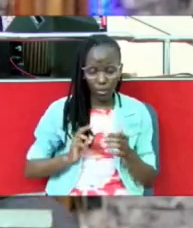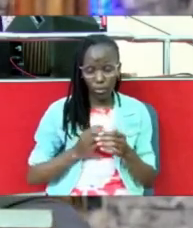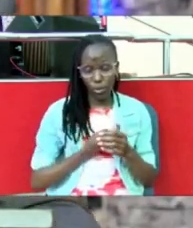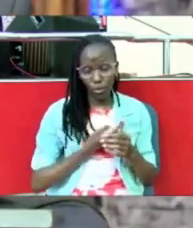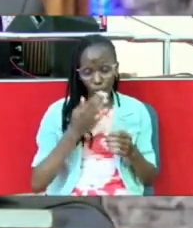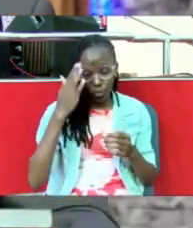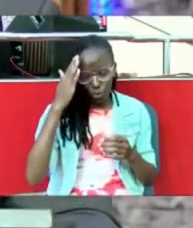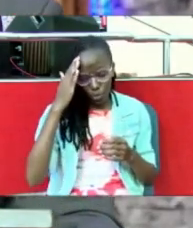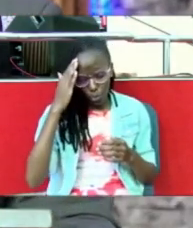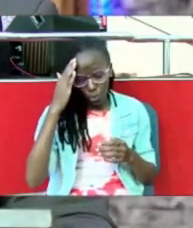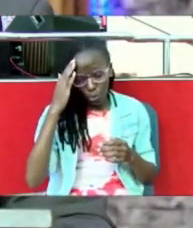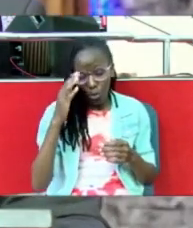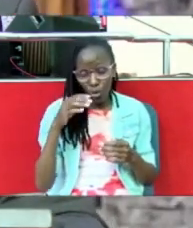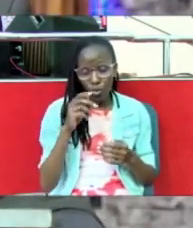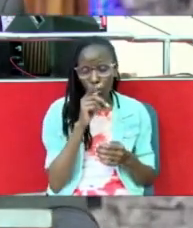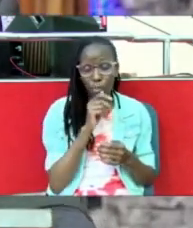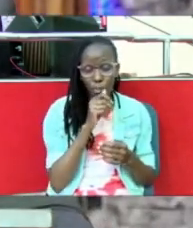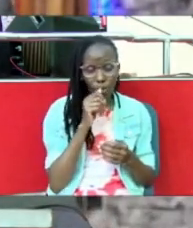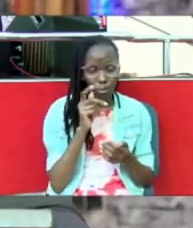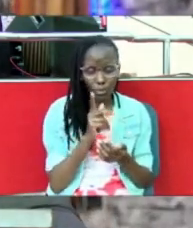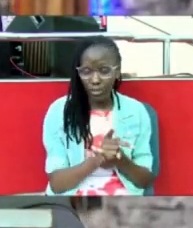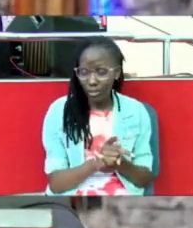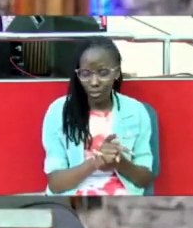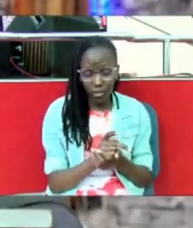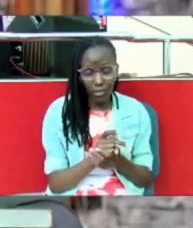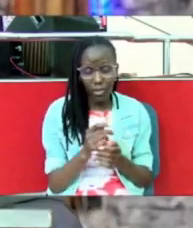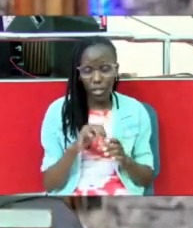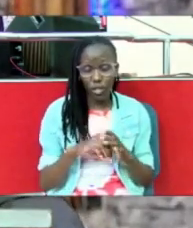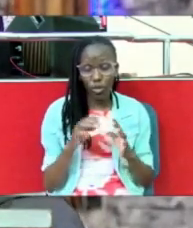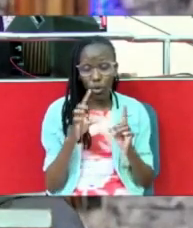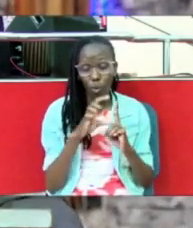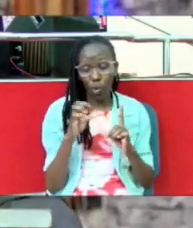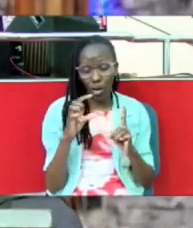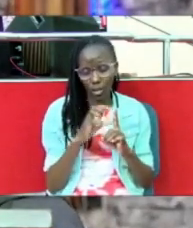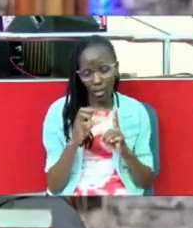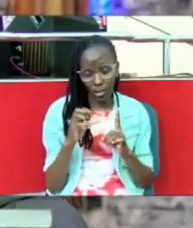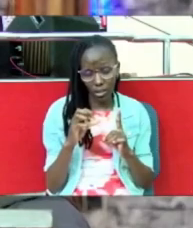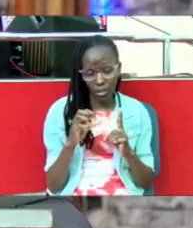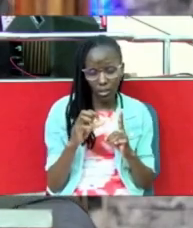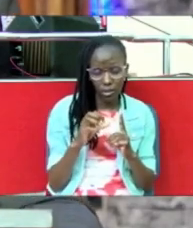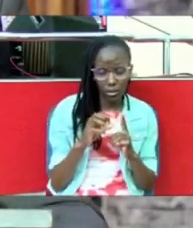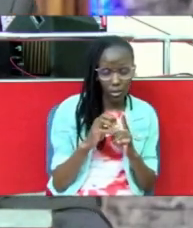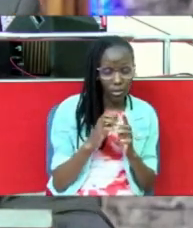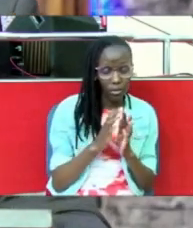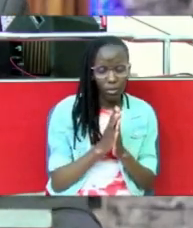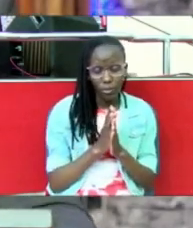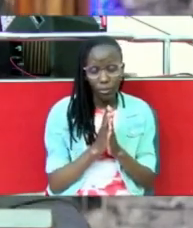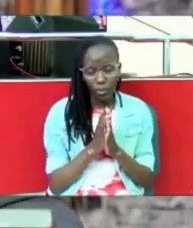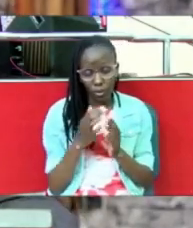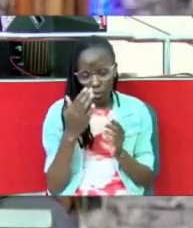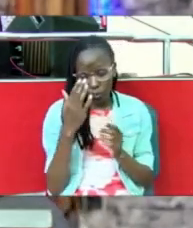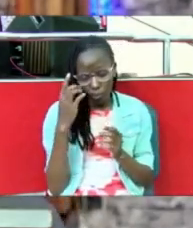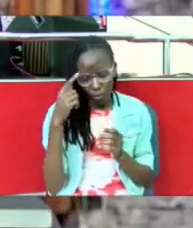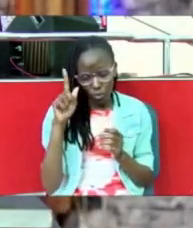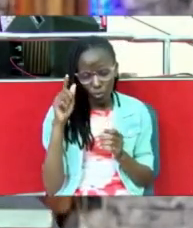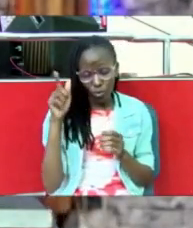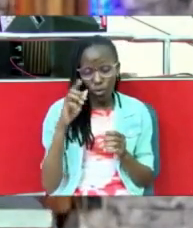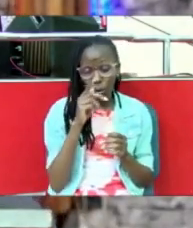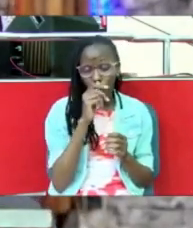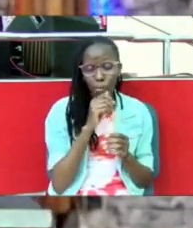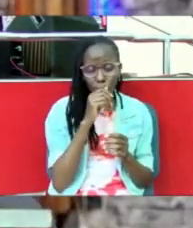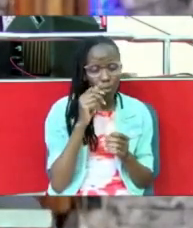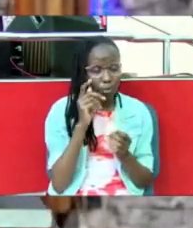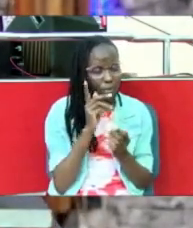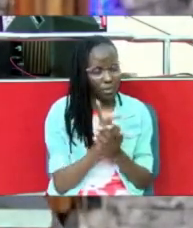That, Lord, in our diverse situations, Lord, you'll be able to declare or claim those promises, King of Glory. Because, Lord, your promises are yea